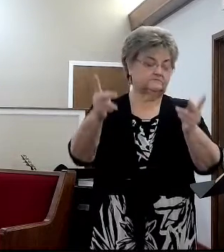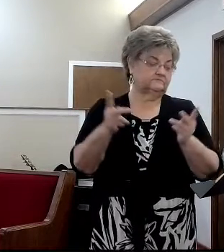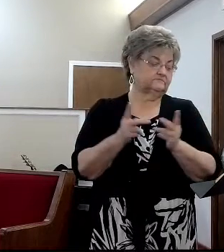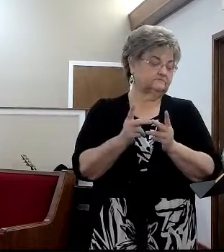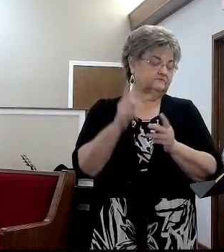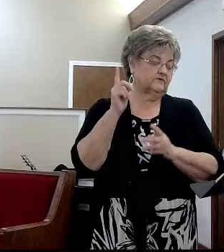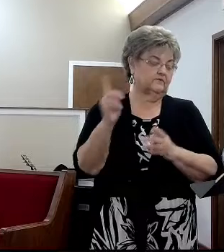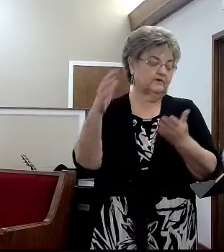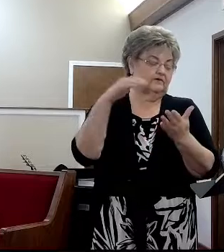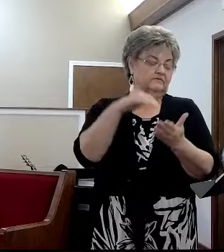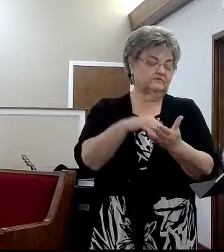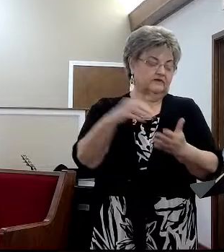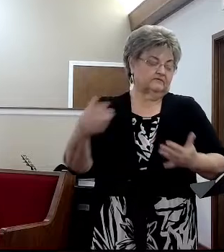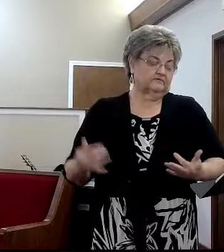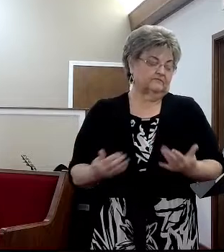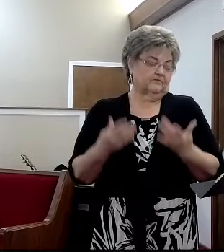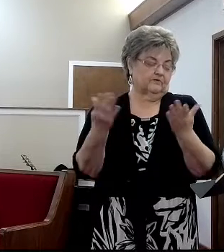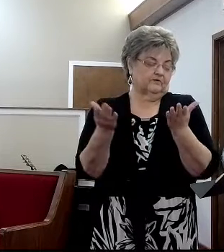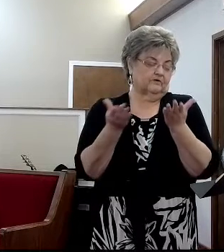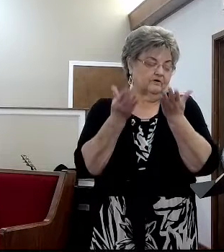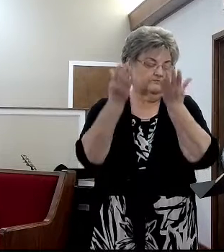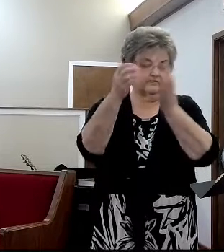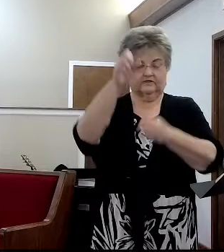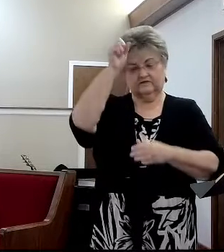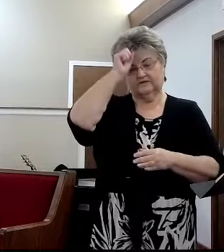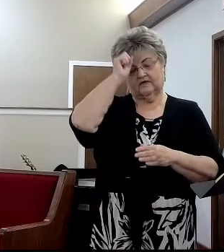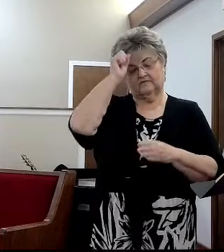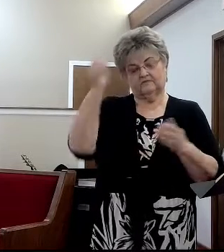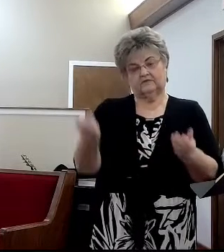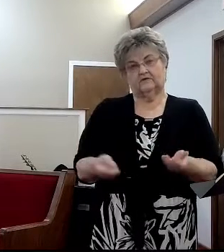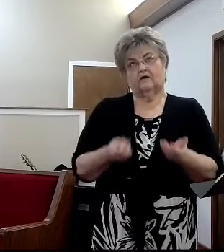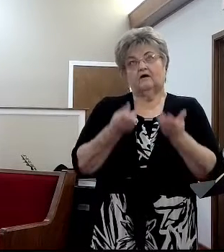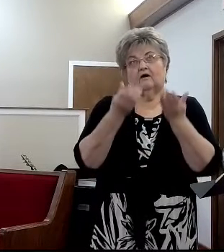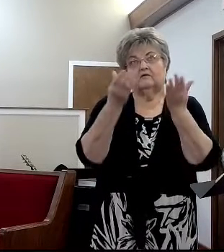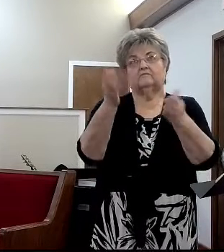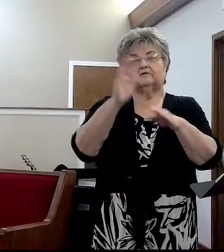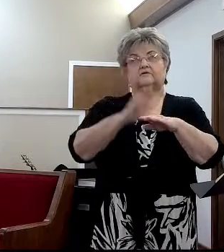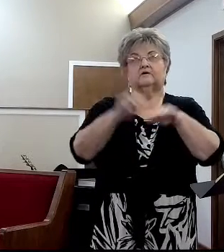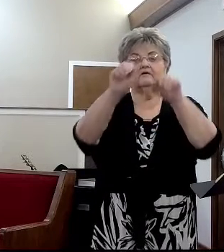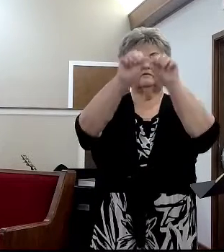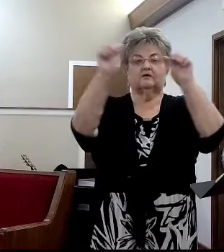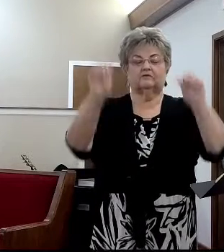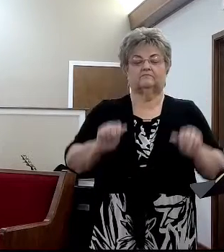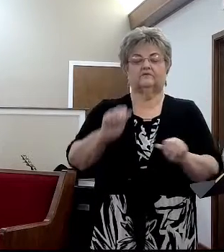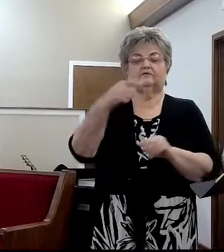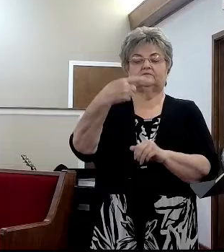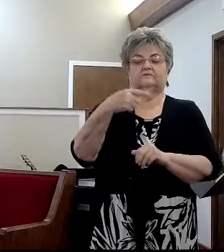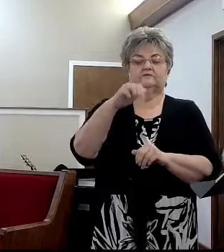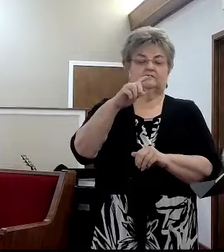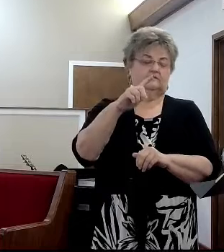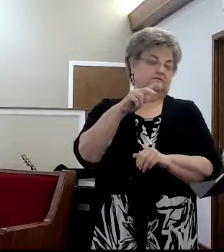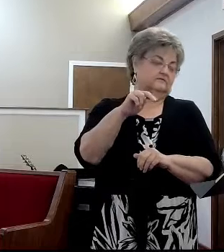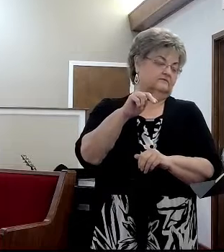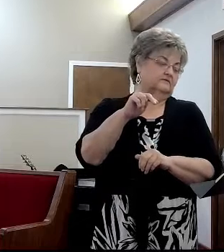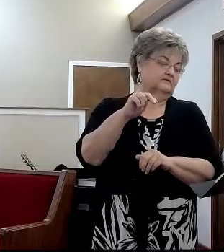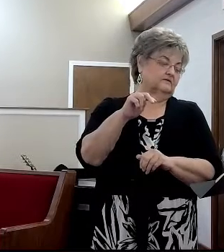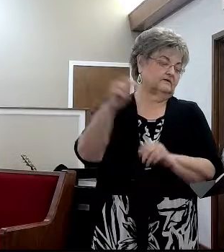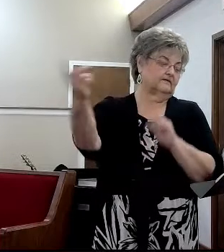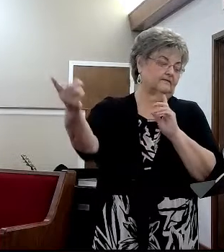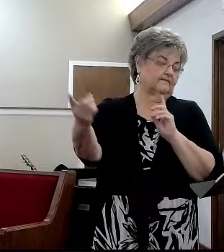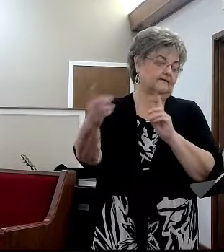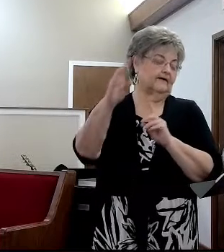1,000 burnt offerings did Solomon offer upon that altar. In Gibeon the Lord appeared to Solomon in a dream by